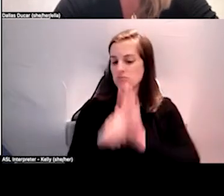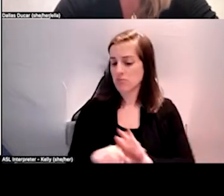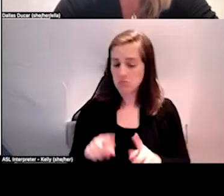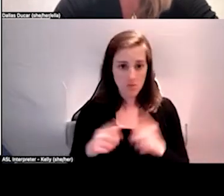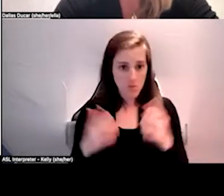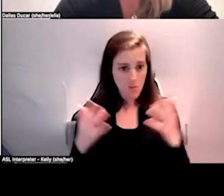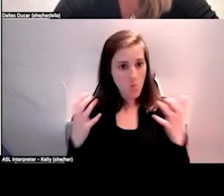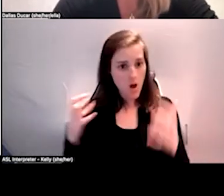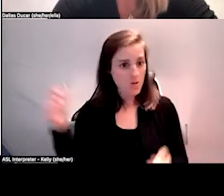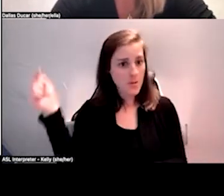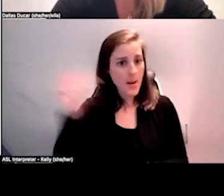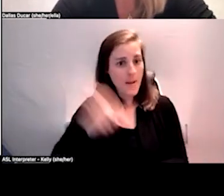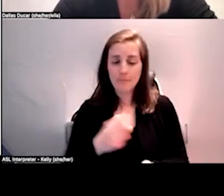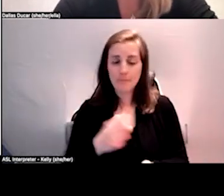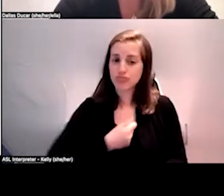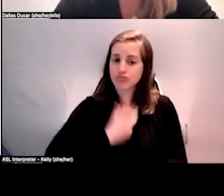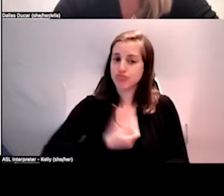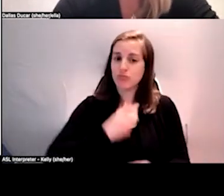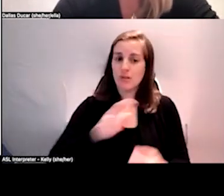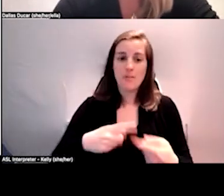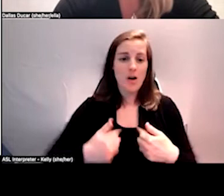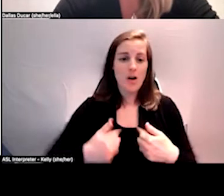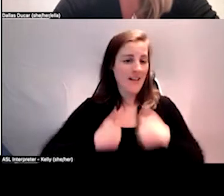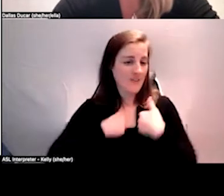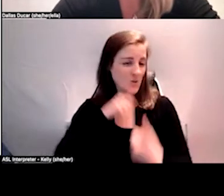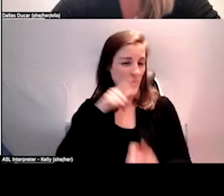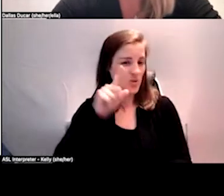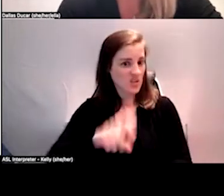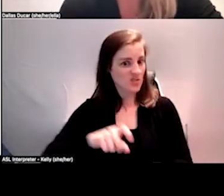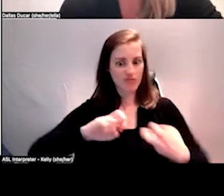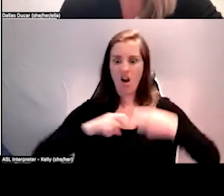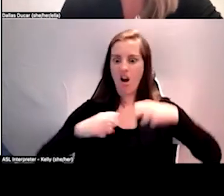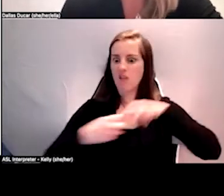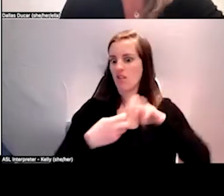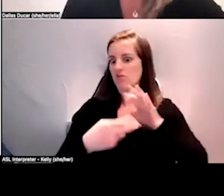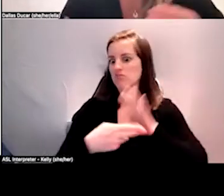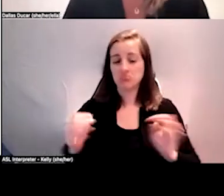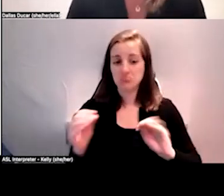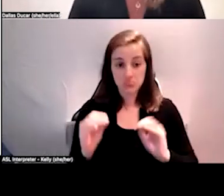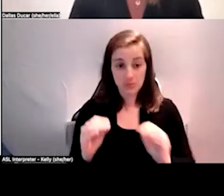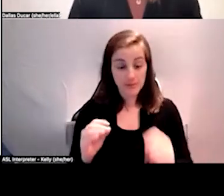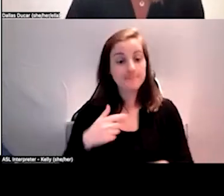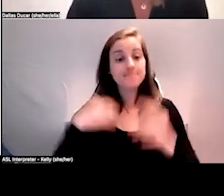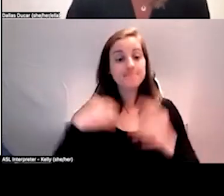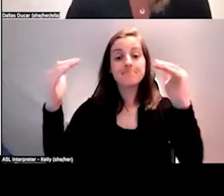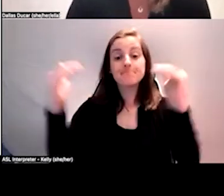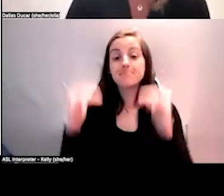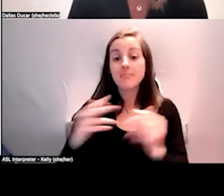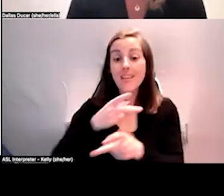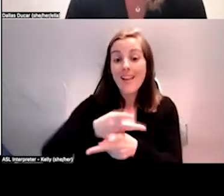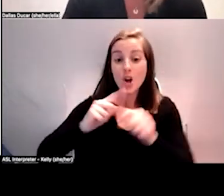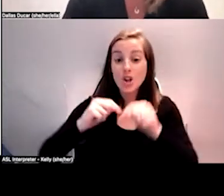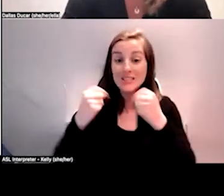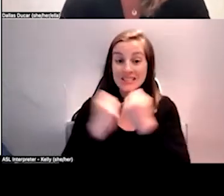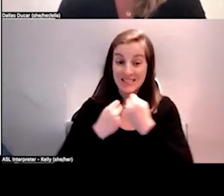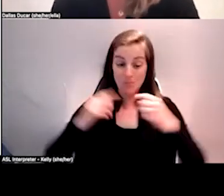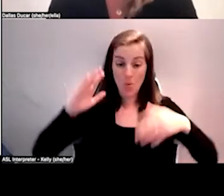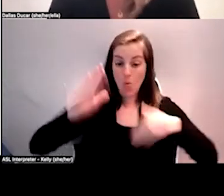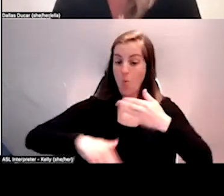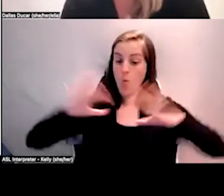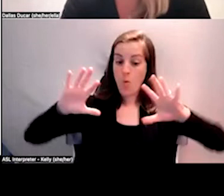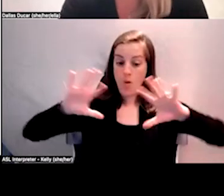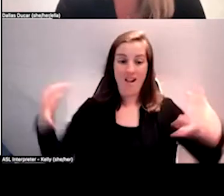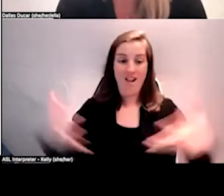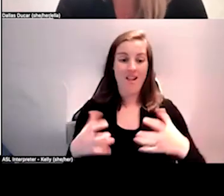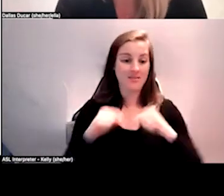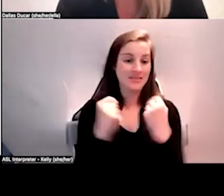talk about life too. There's also your care team. So that's just the entire team. That includes anyone who's working to really take